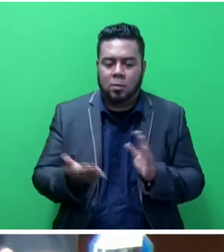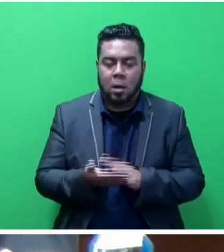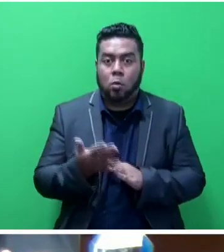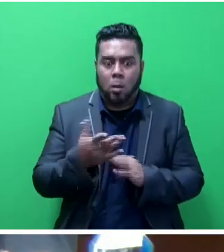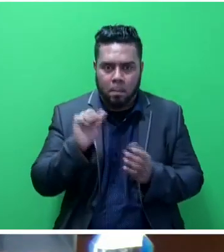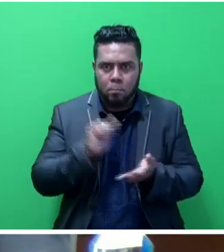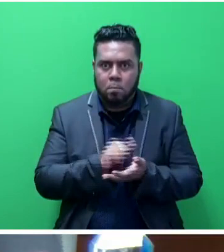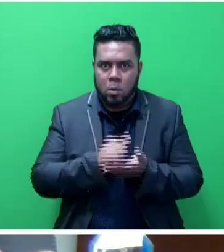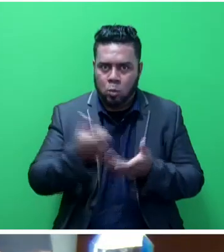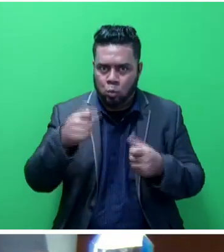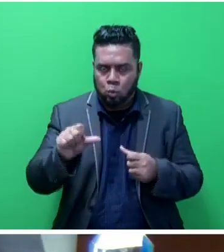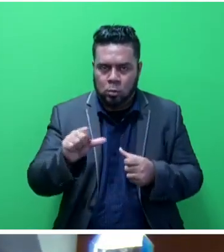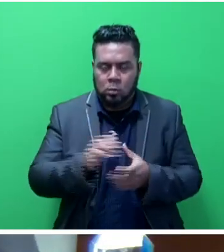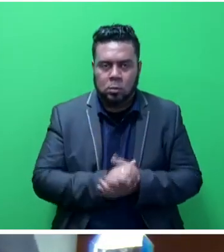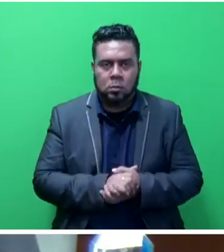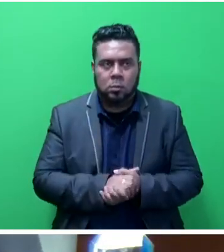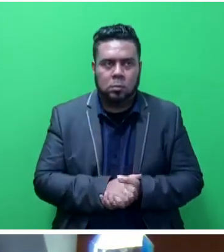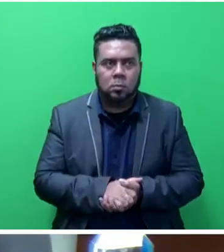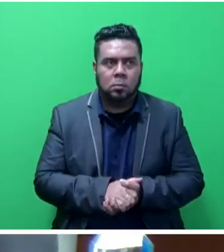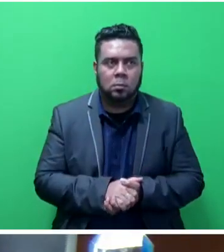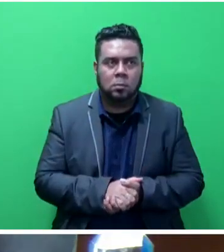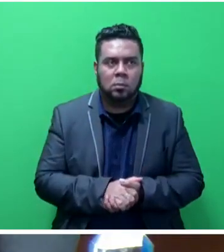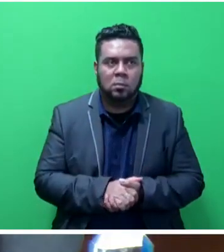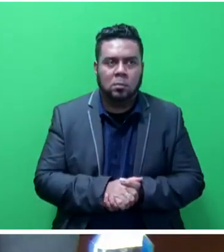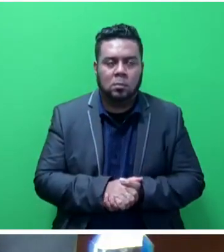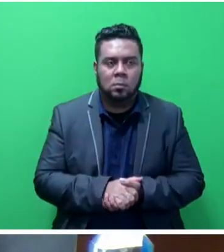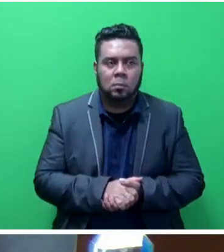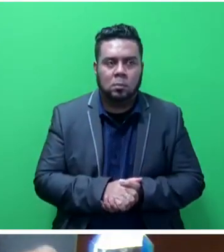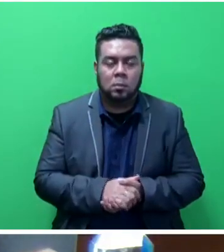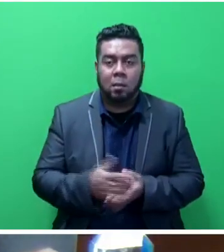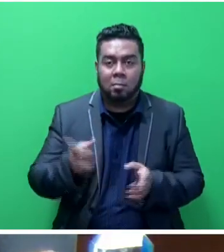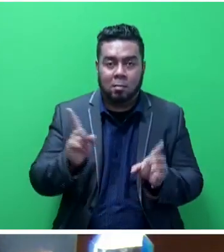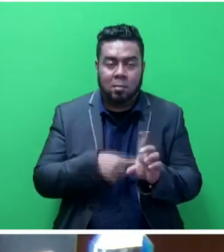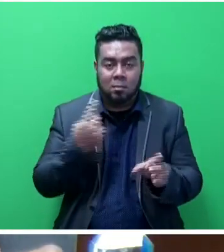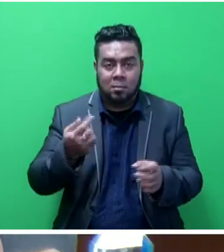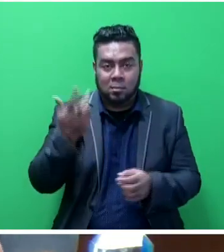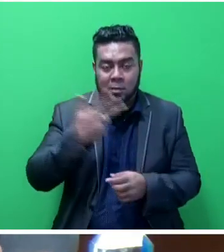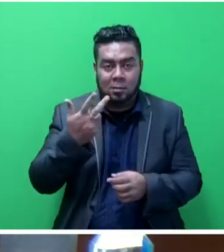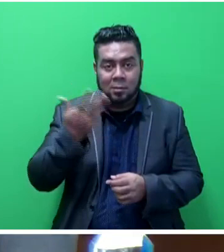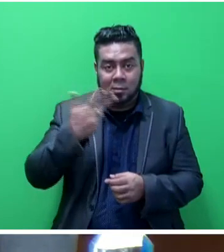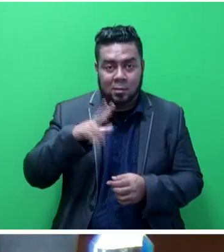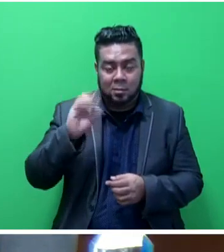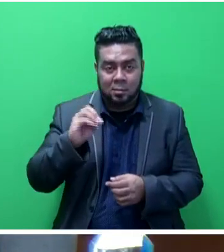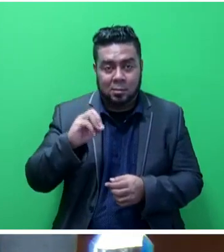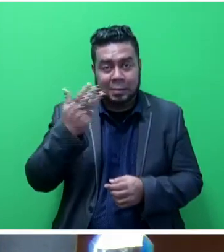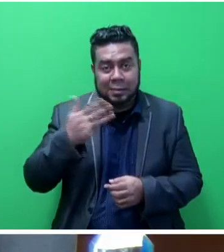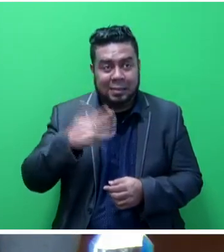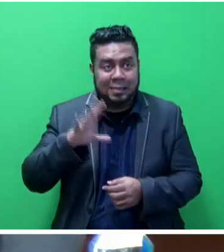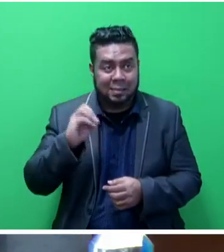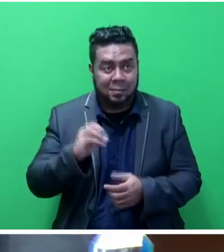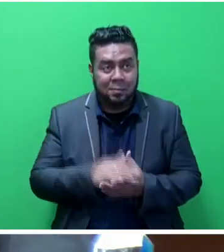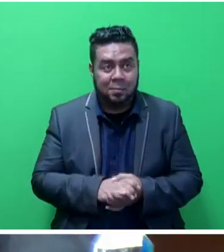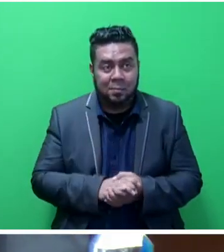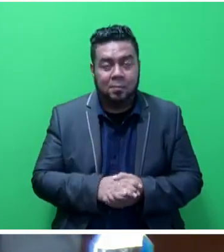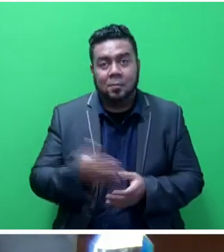use. Mr. Speaker, late 1980s and early 1990s,